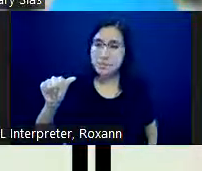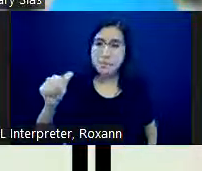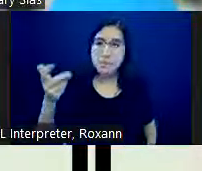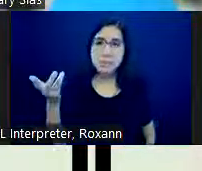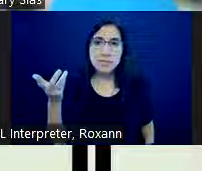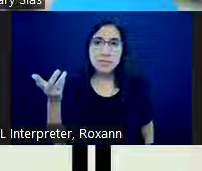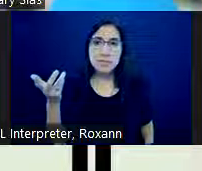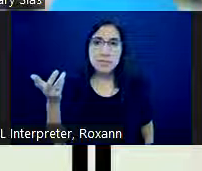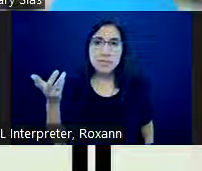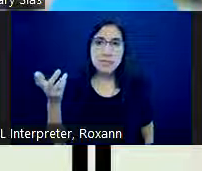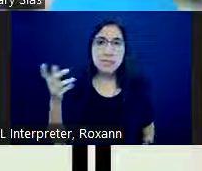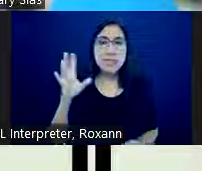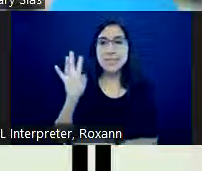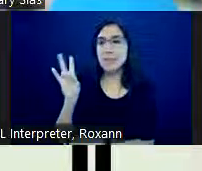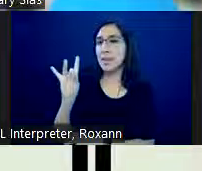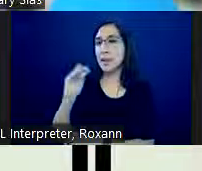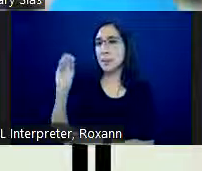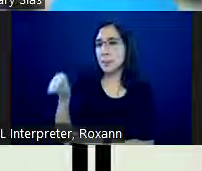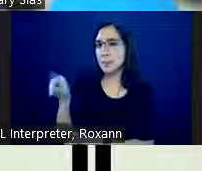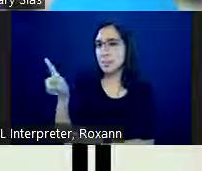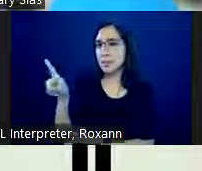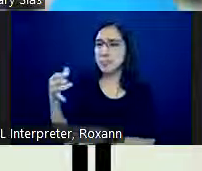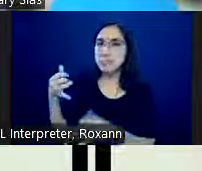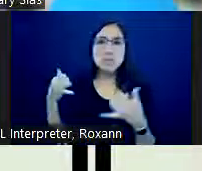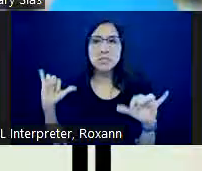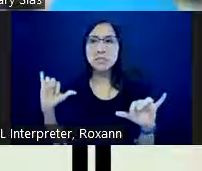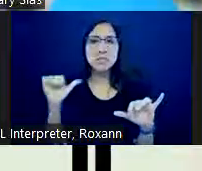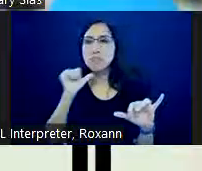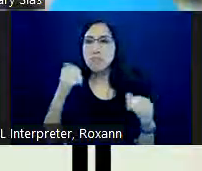But 78% are still not employed.